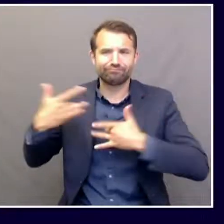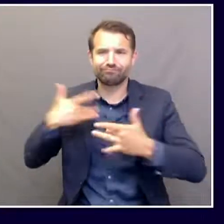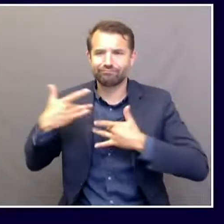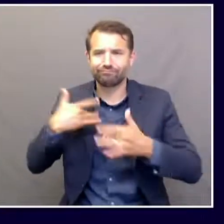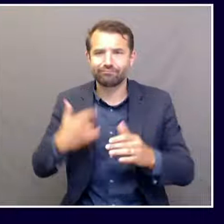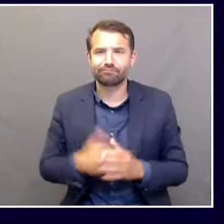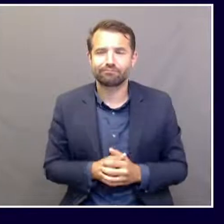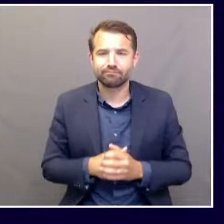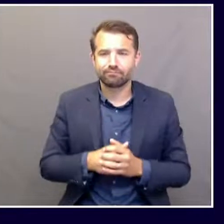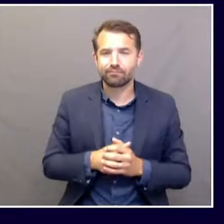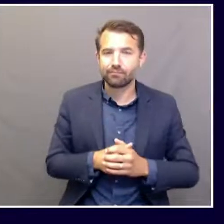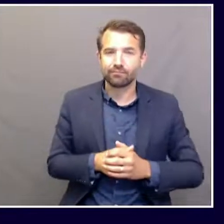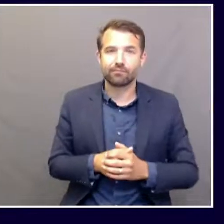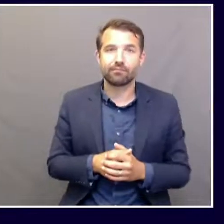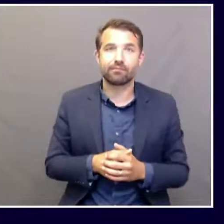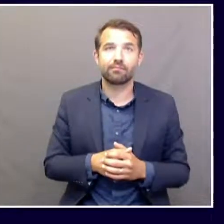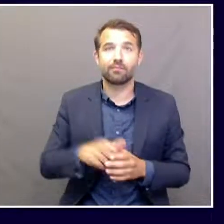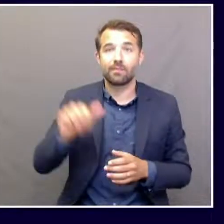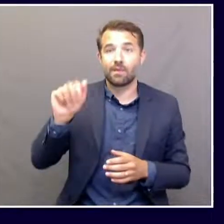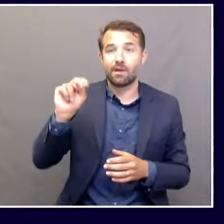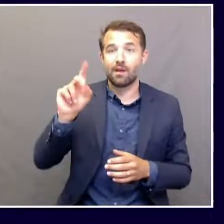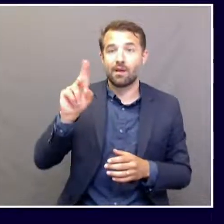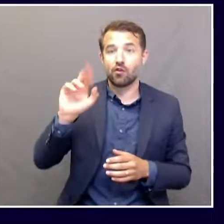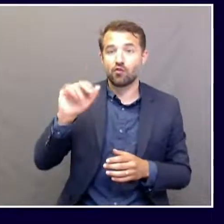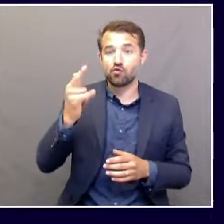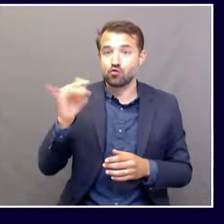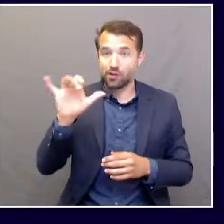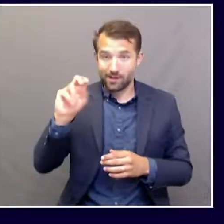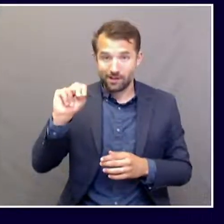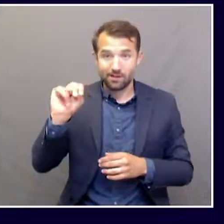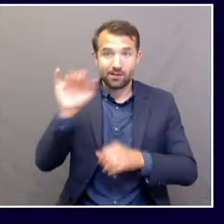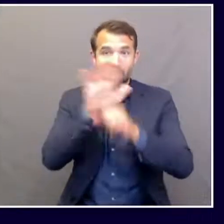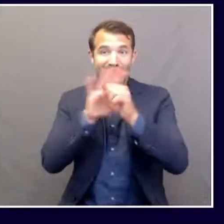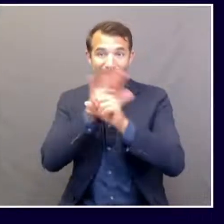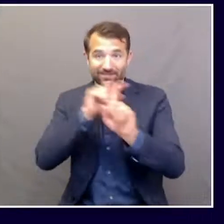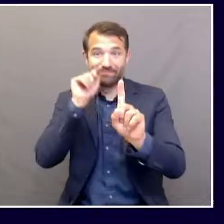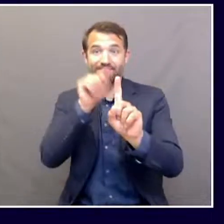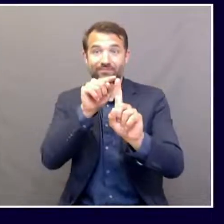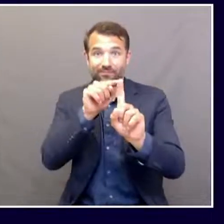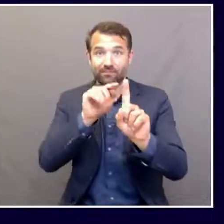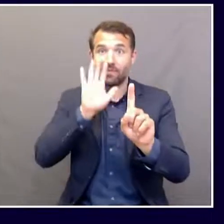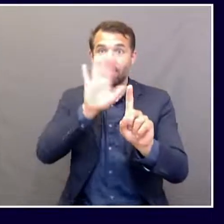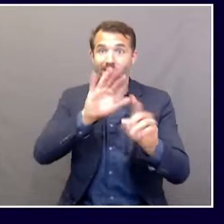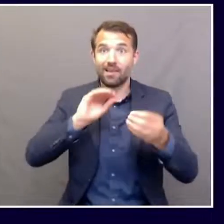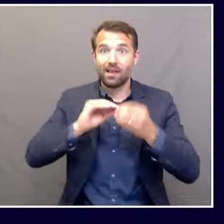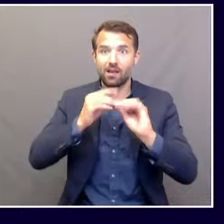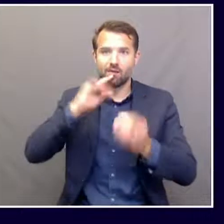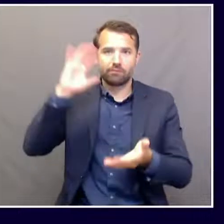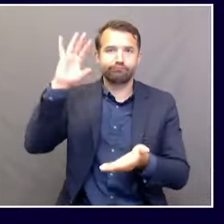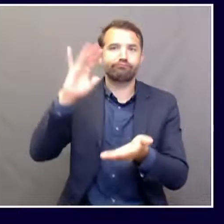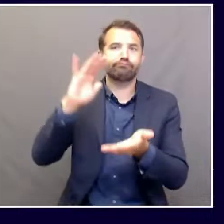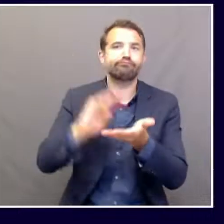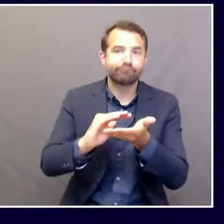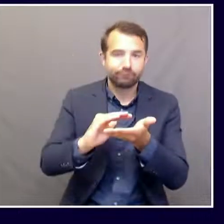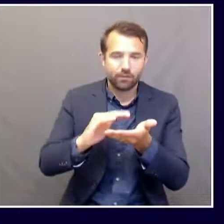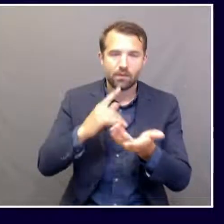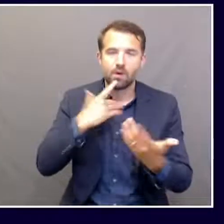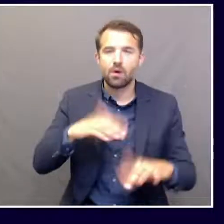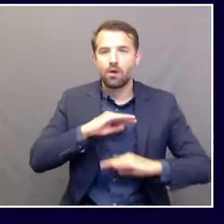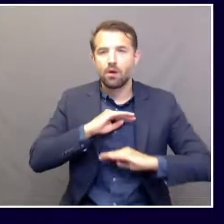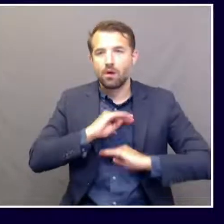and around the Androscoggin County area, that has muted, and we're not seeing that sustained increase that we were 3,